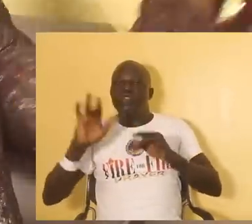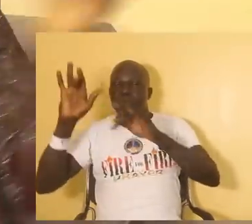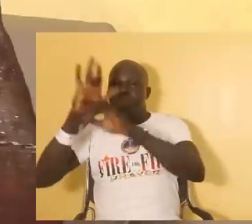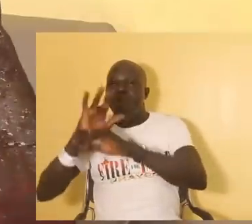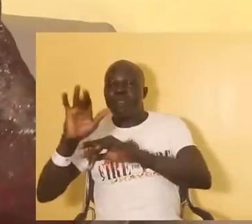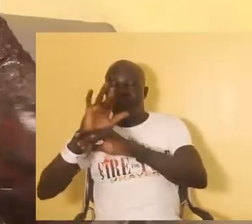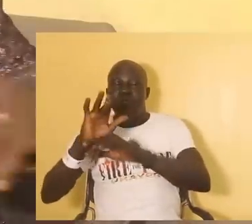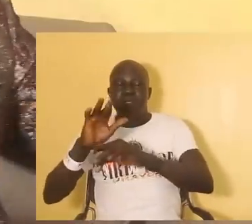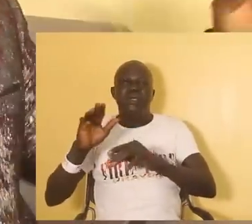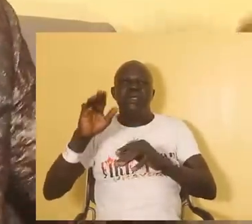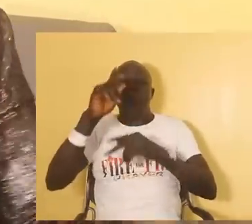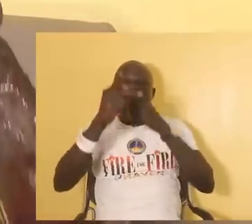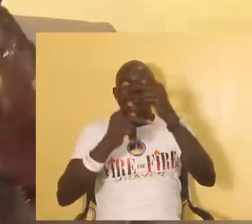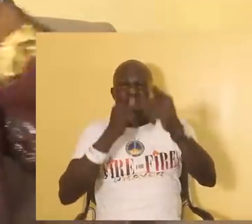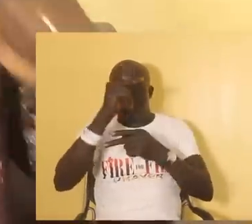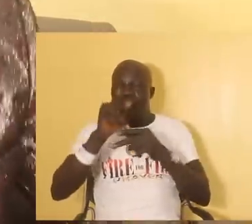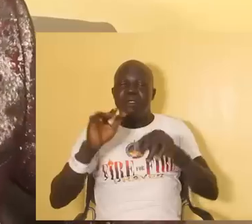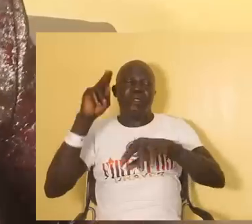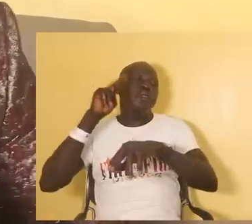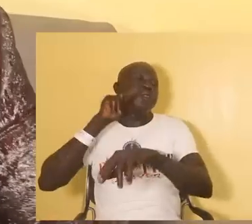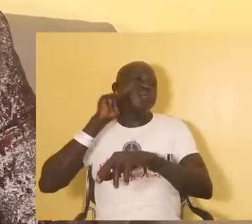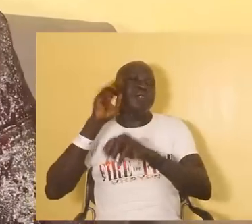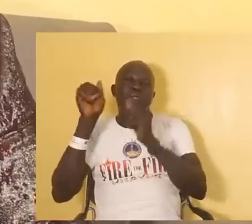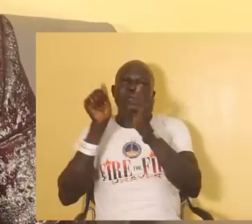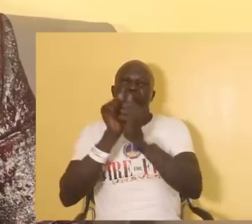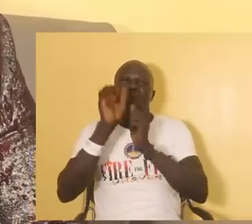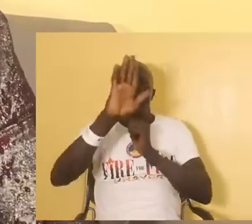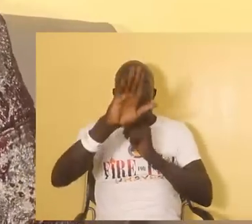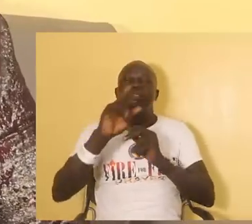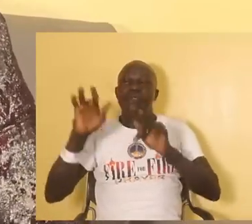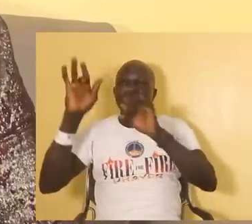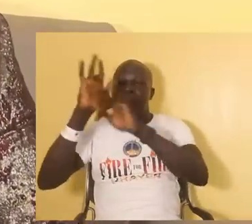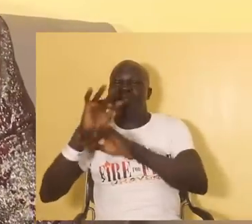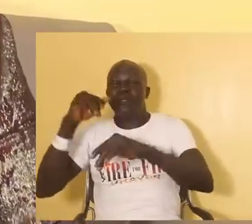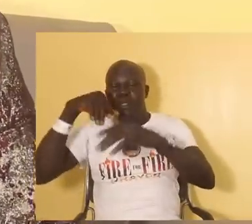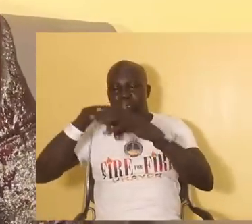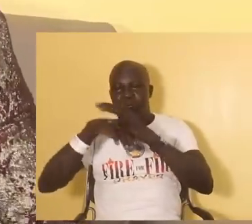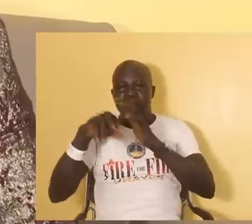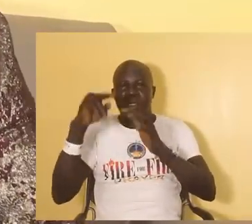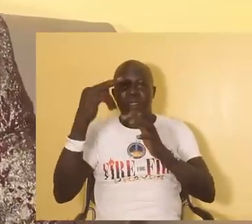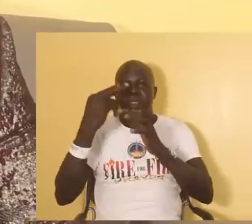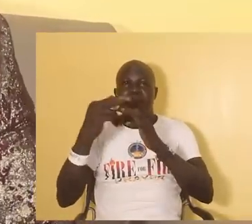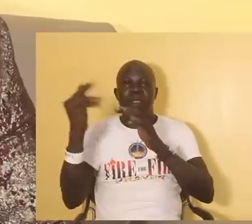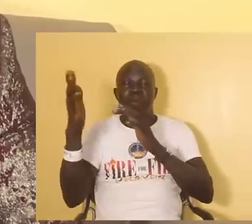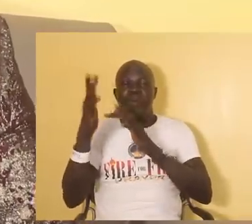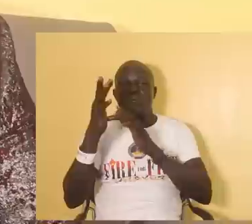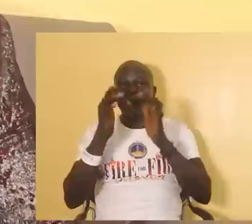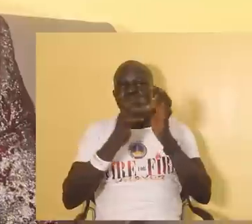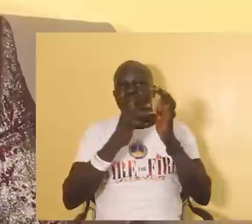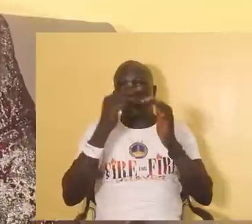your mess. Oh yeah. Oh God. Oh God. Oh God.